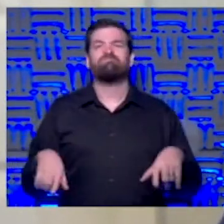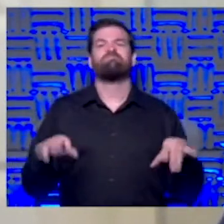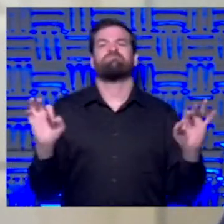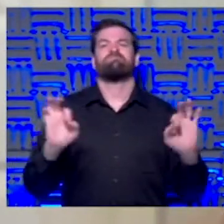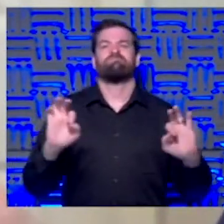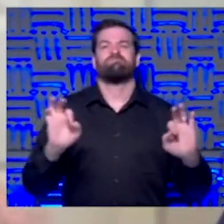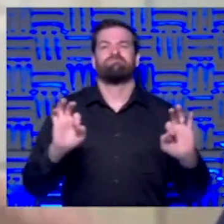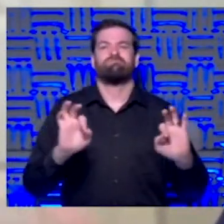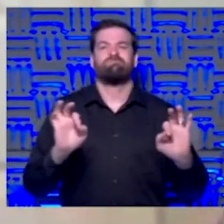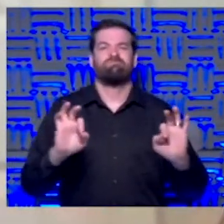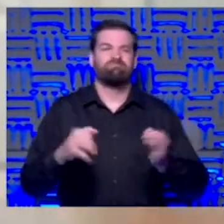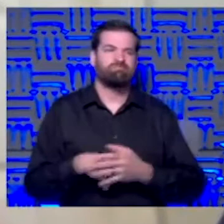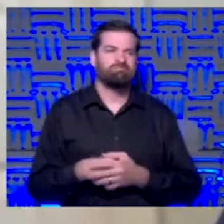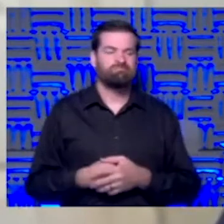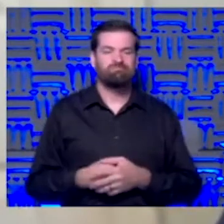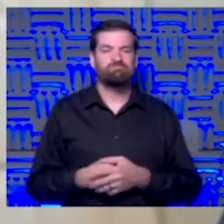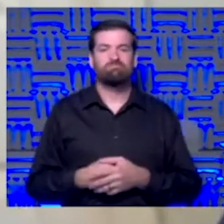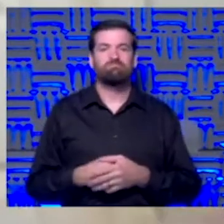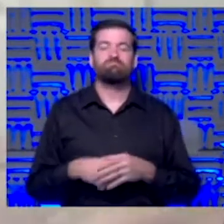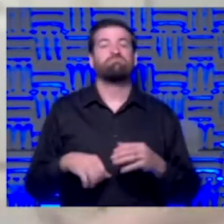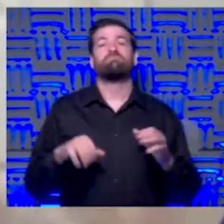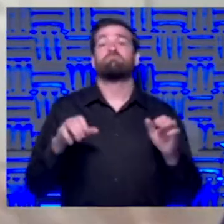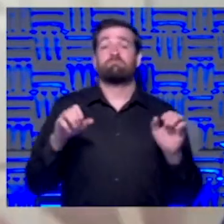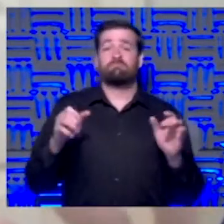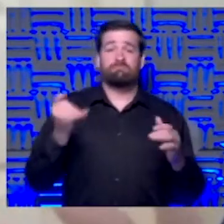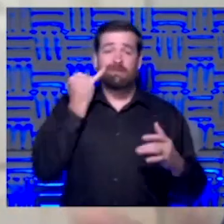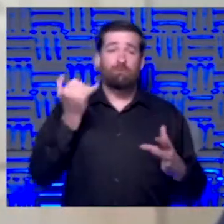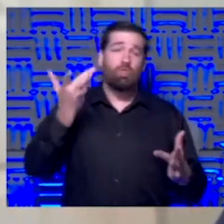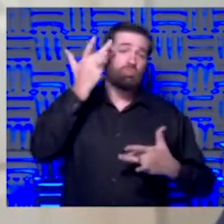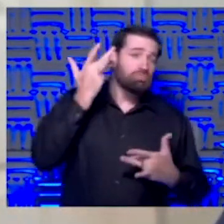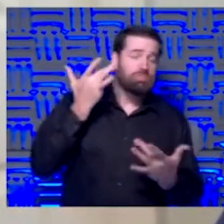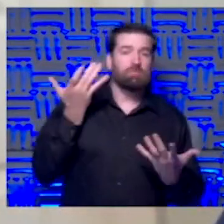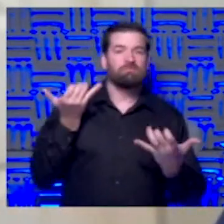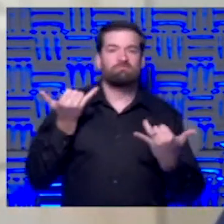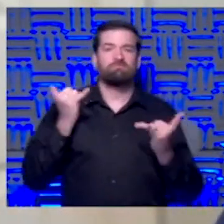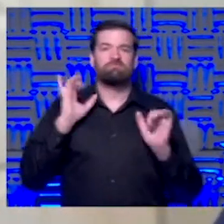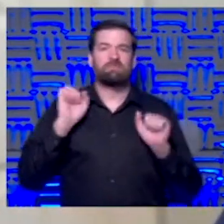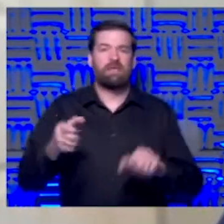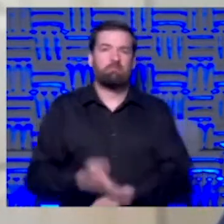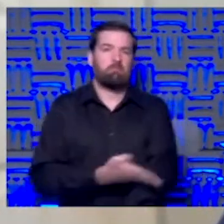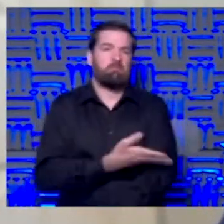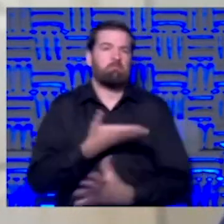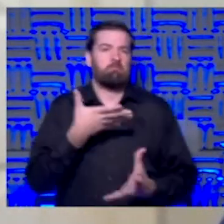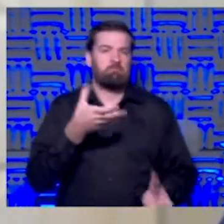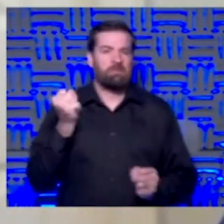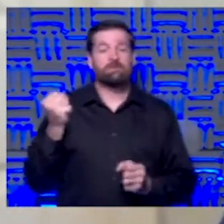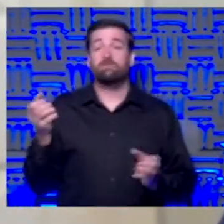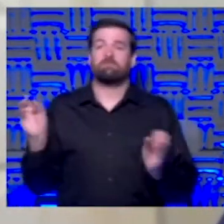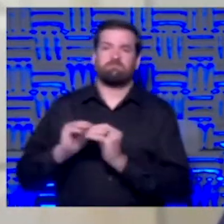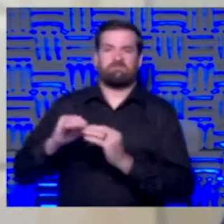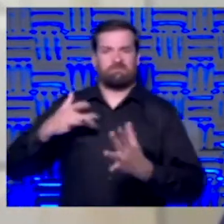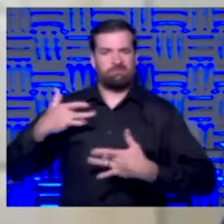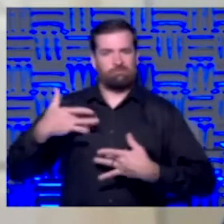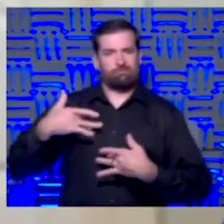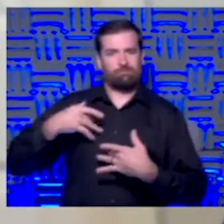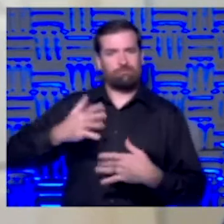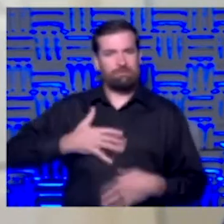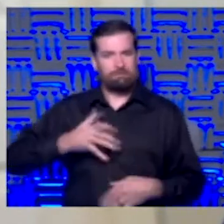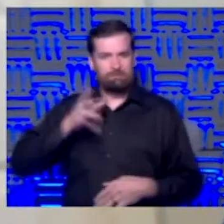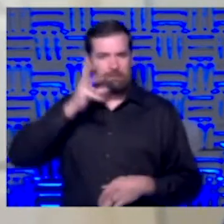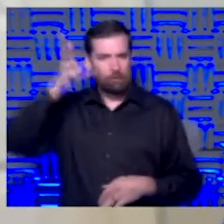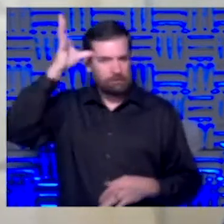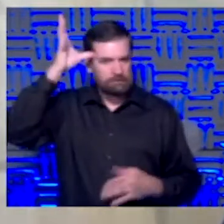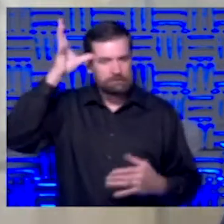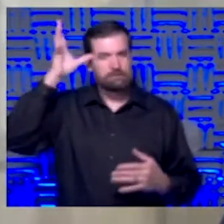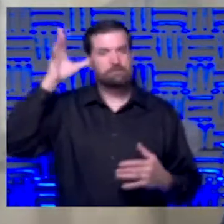deal. Even if you got it, you'd probably get over it. But it was mainly older people to be worried about. So I was more worried for my parents. And